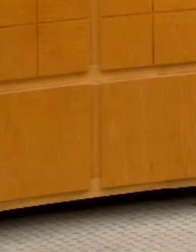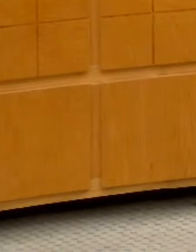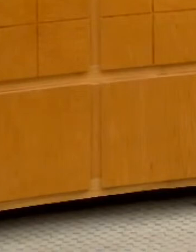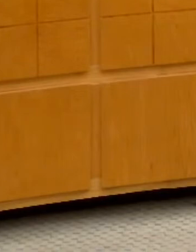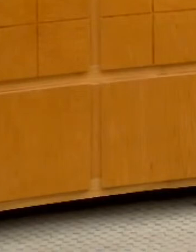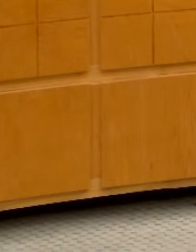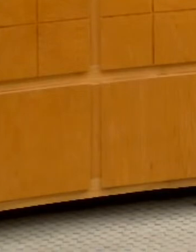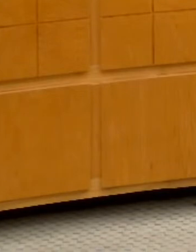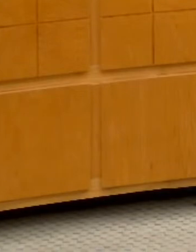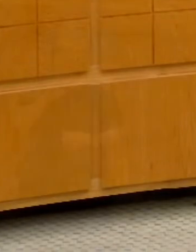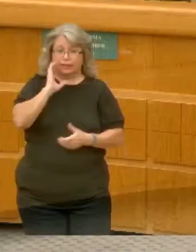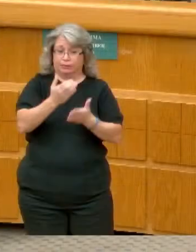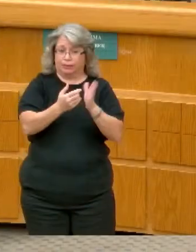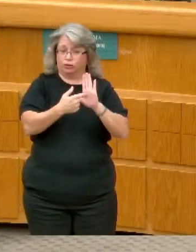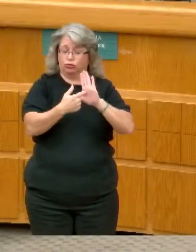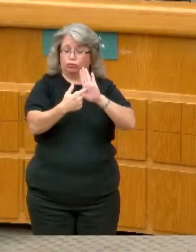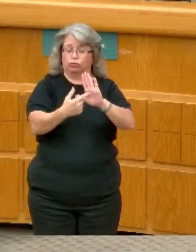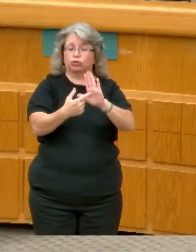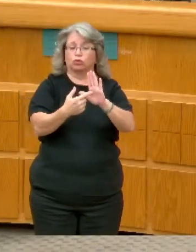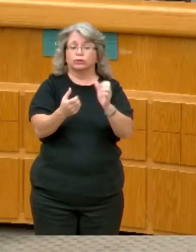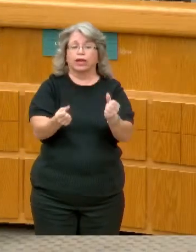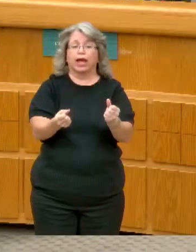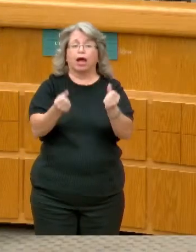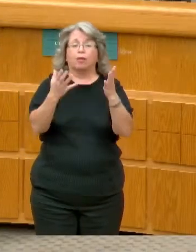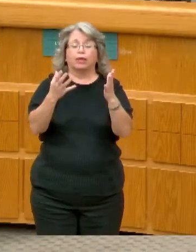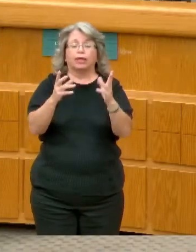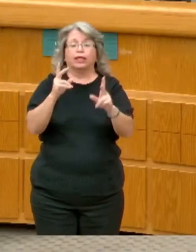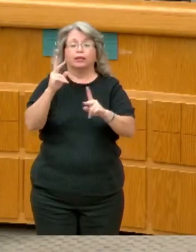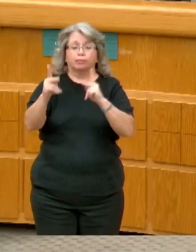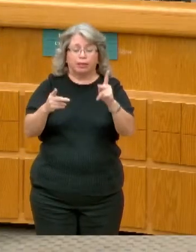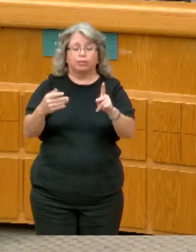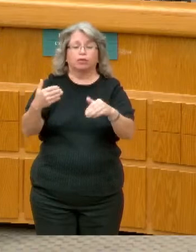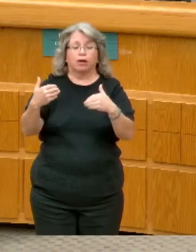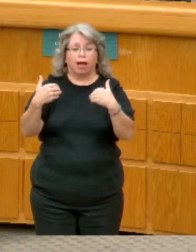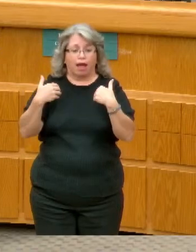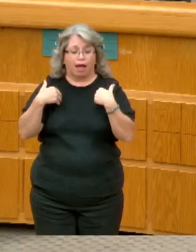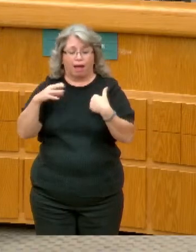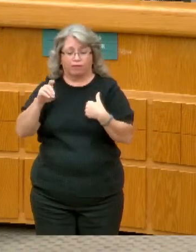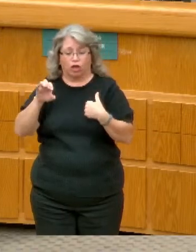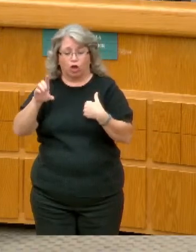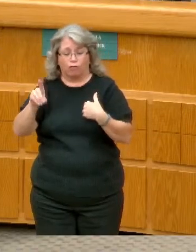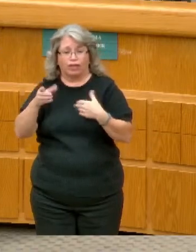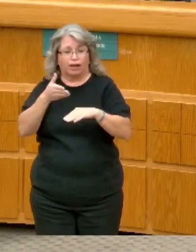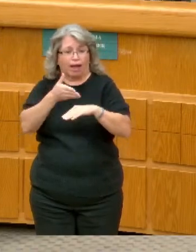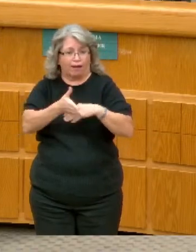County, and so for the total number of breakthrough cases were